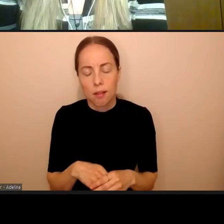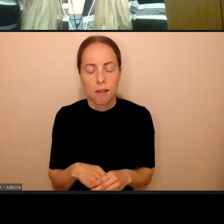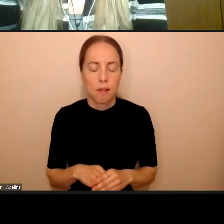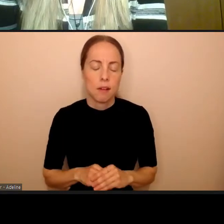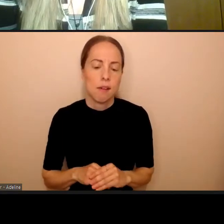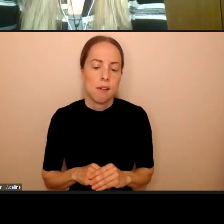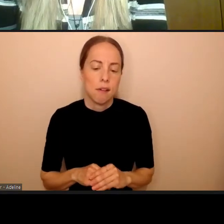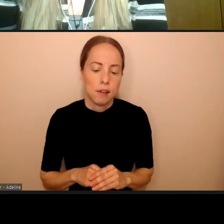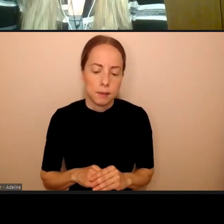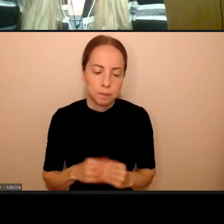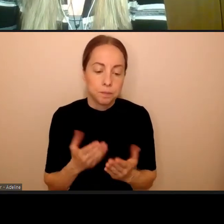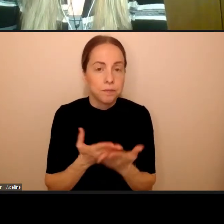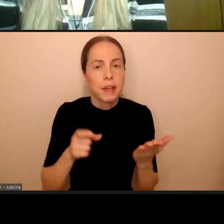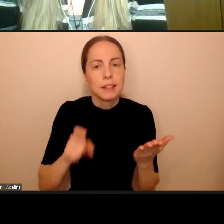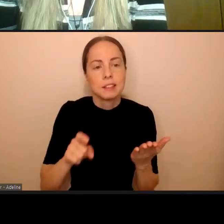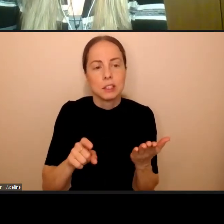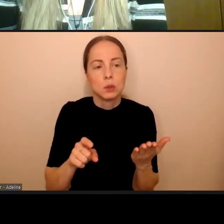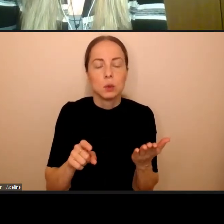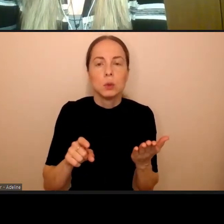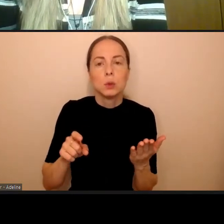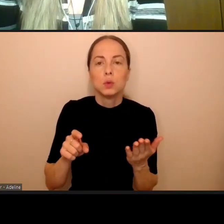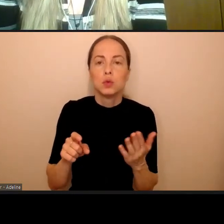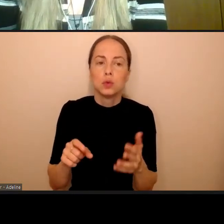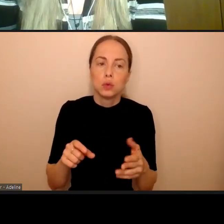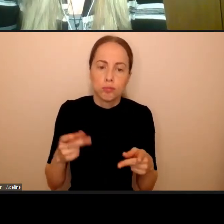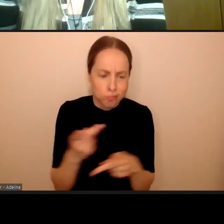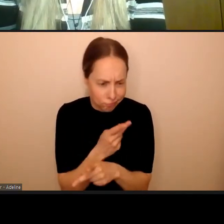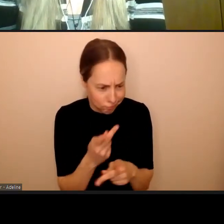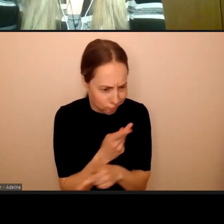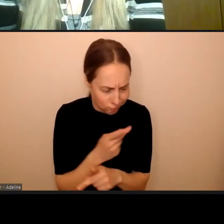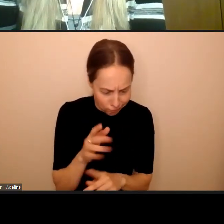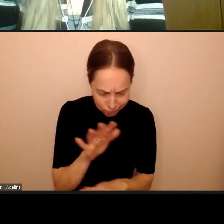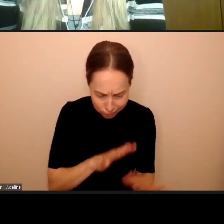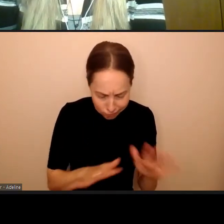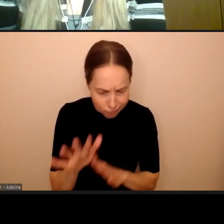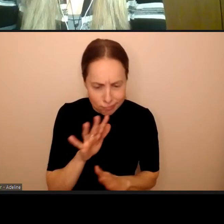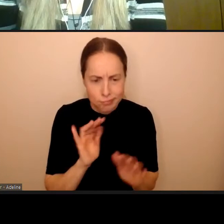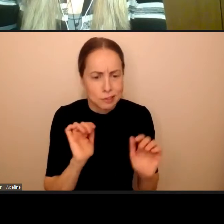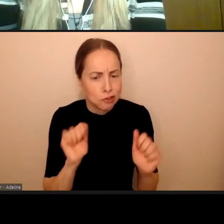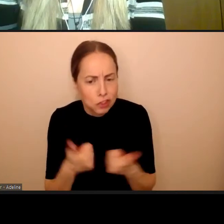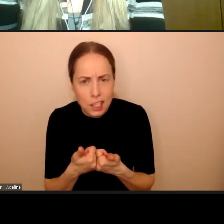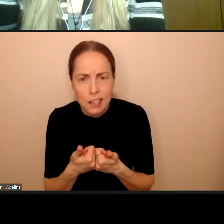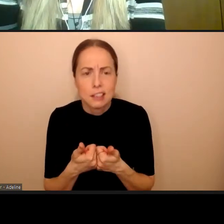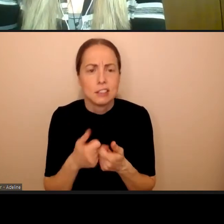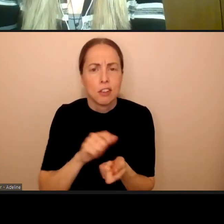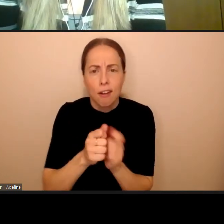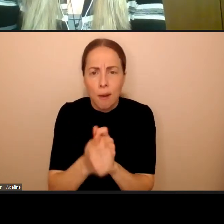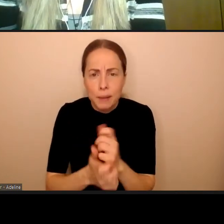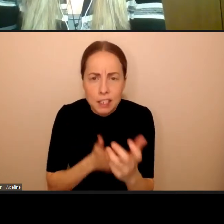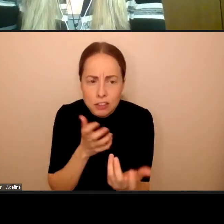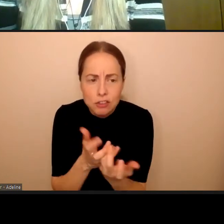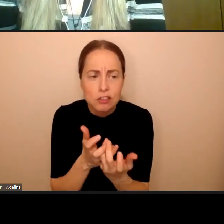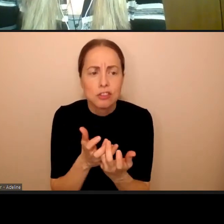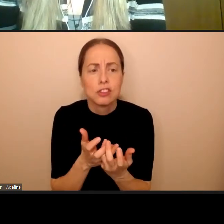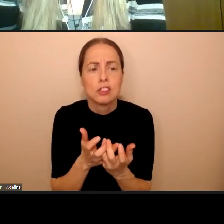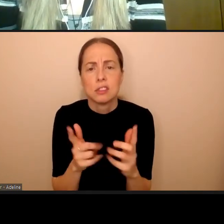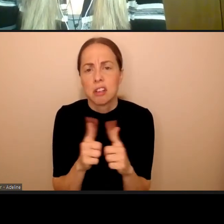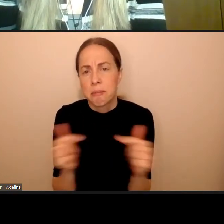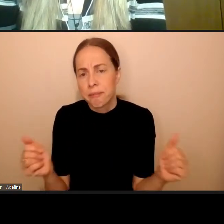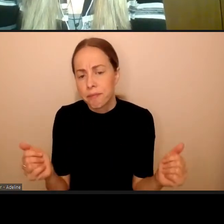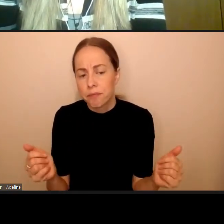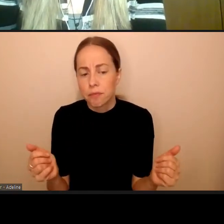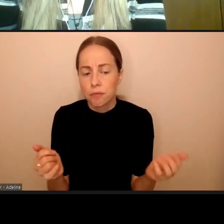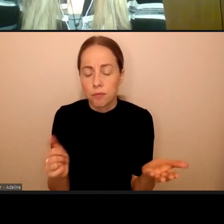that you need to overcome. There are things you need to work through, challenges, accommodations. So it's